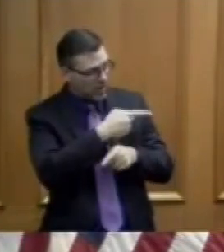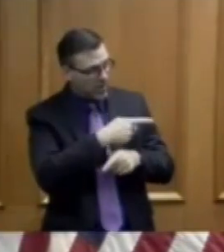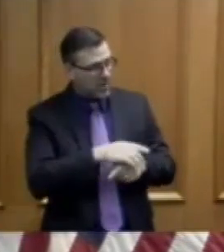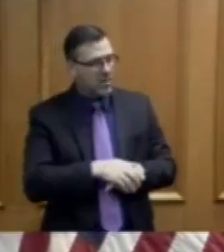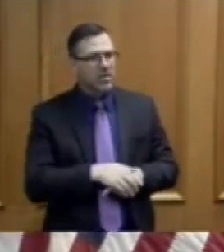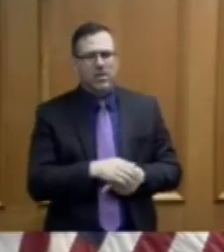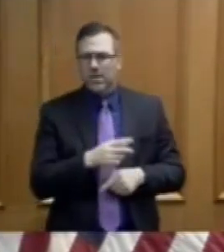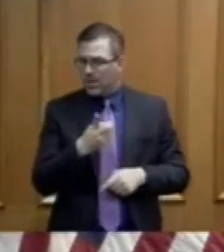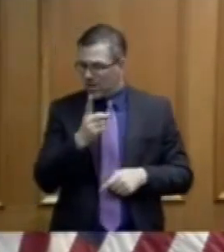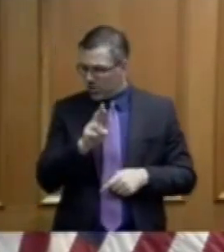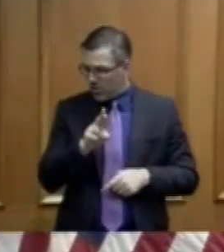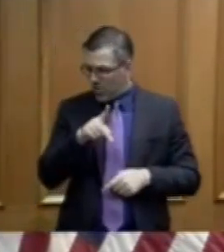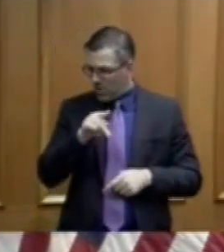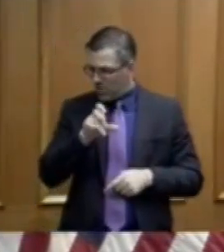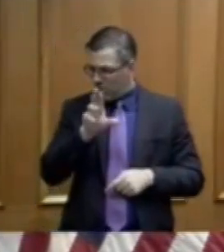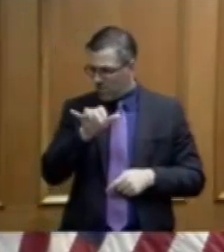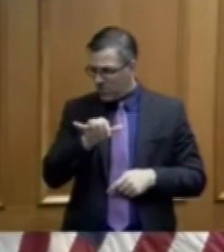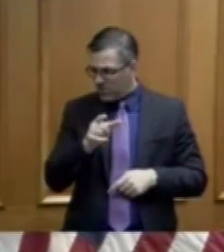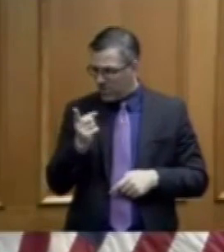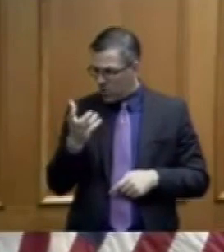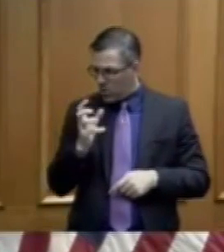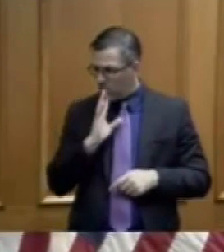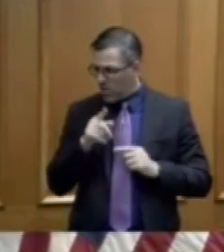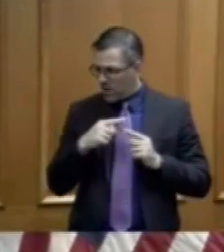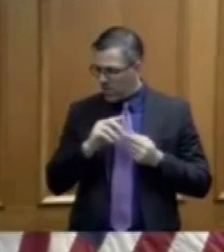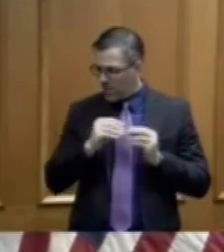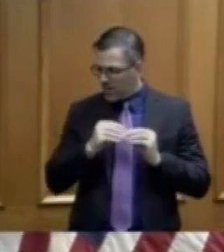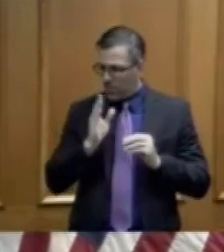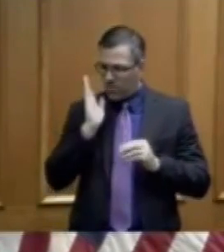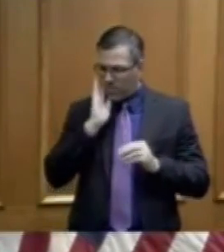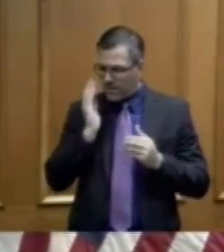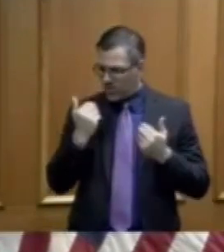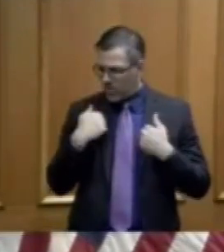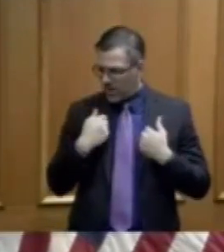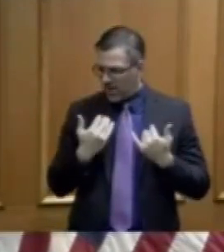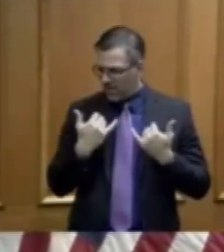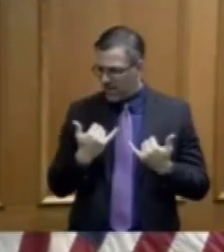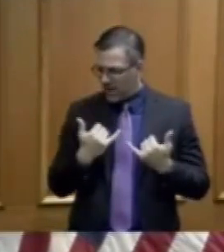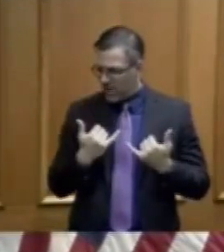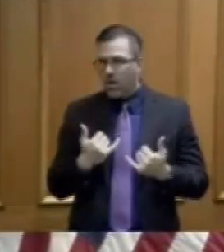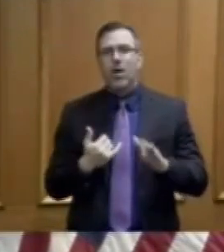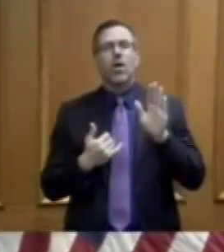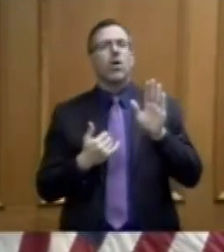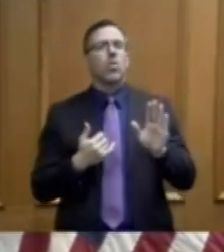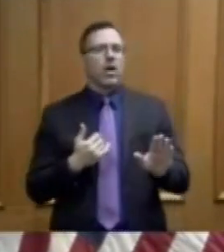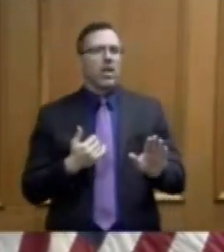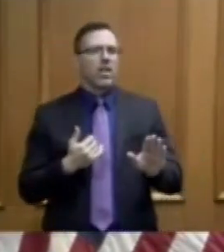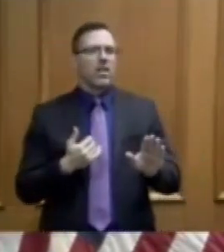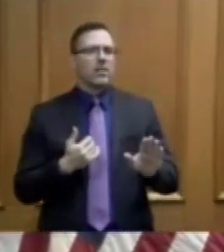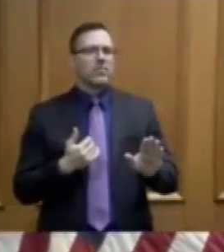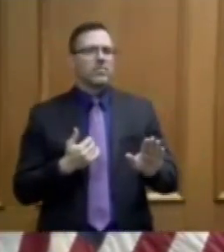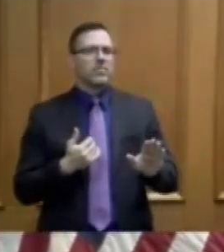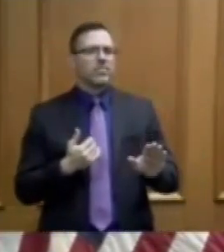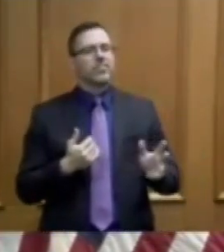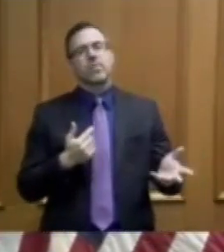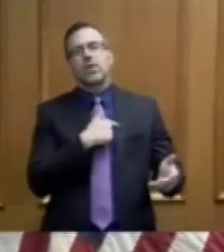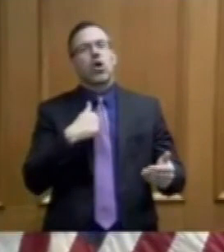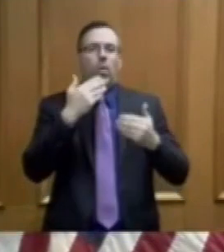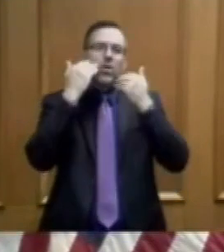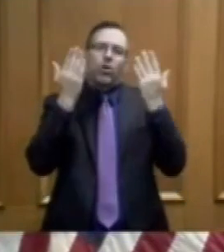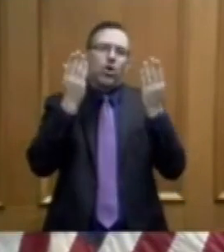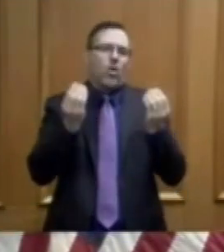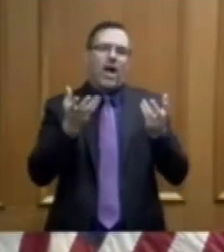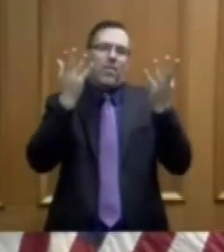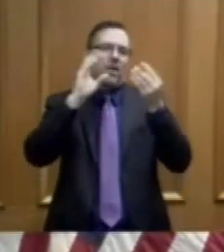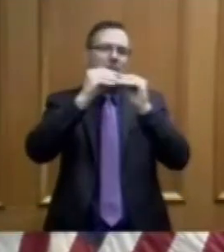address numbers of beds that we currently have? Well, let me just say this. We don't know exactly how many numbers of